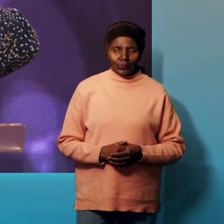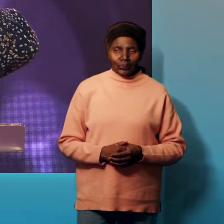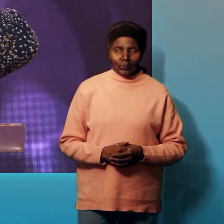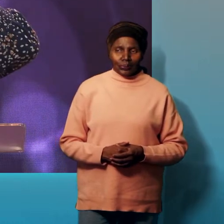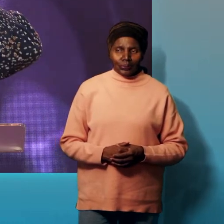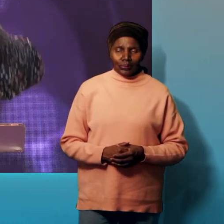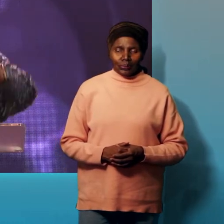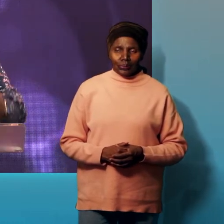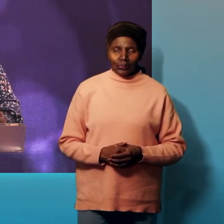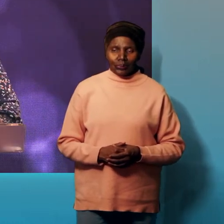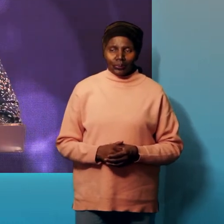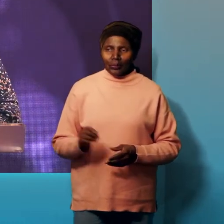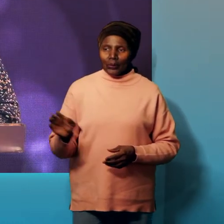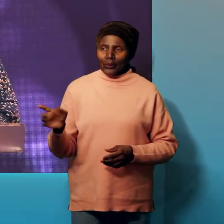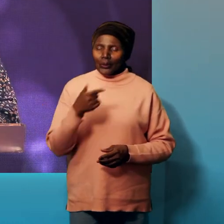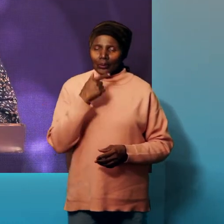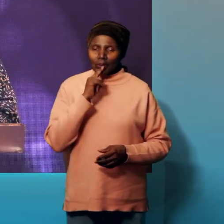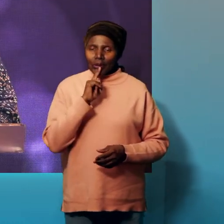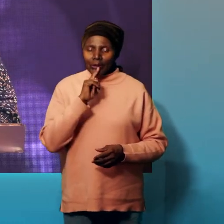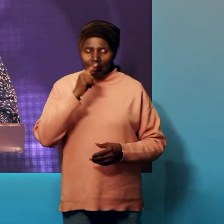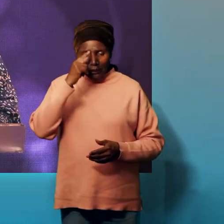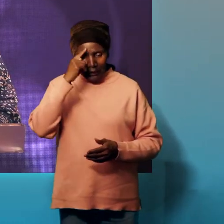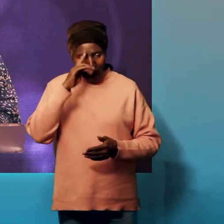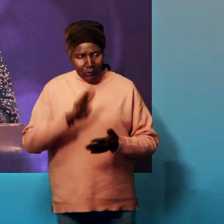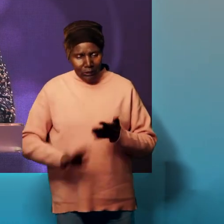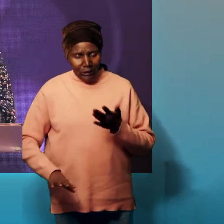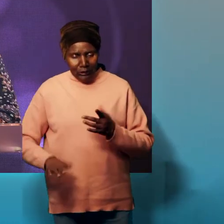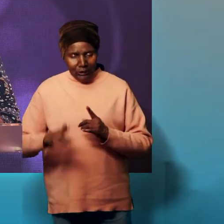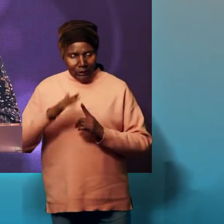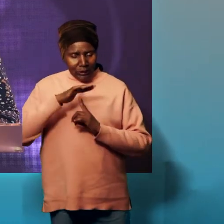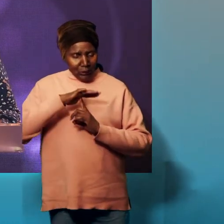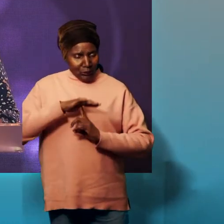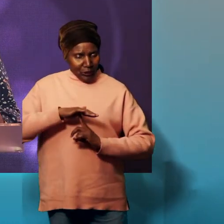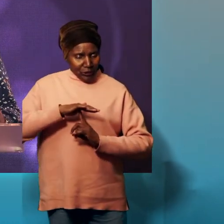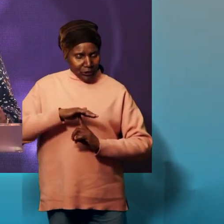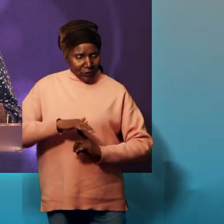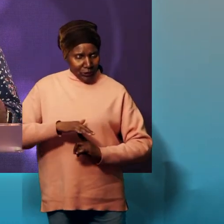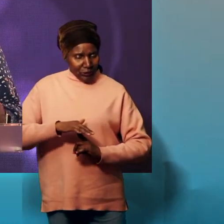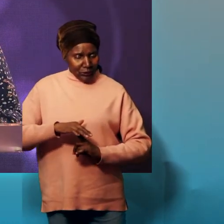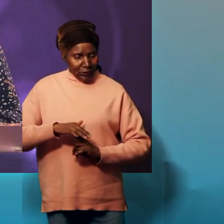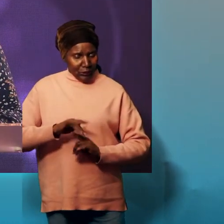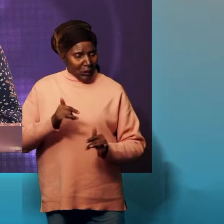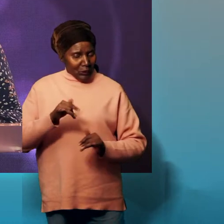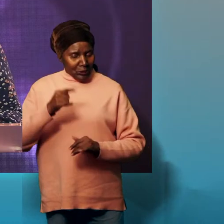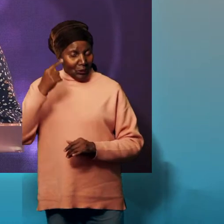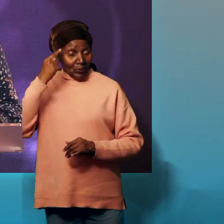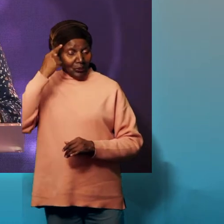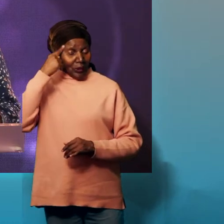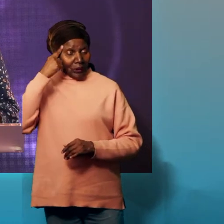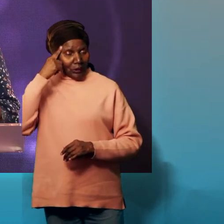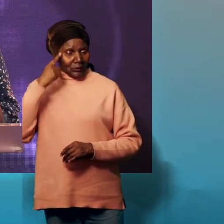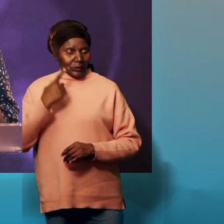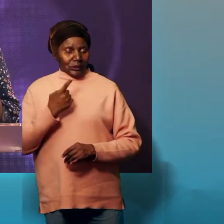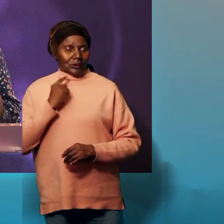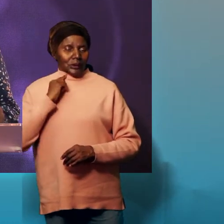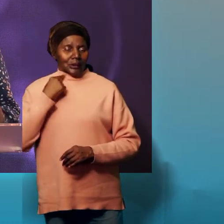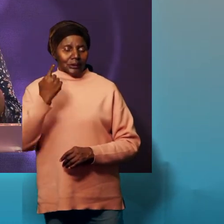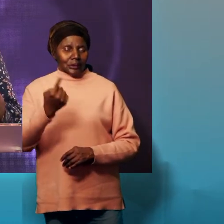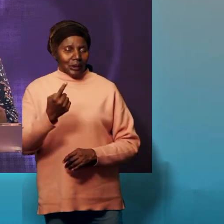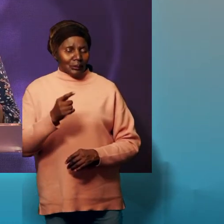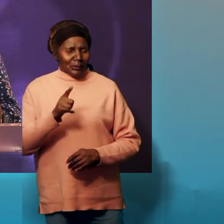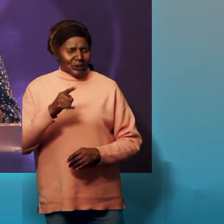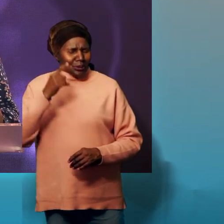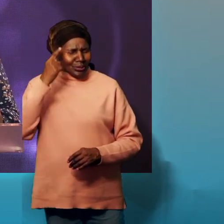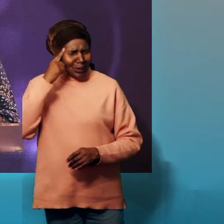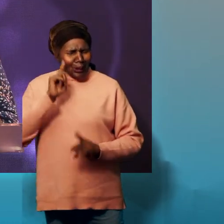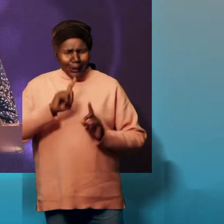Everyone suffering with depression, not necessarily thinking of suicide, but thinking, I can't go